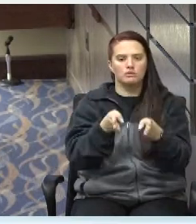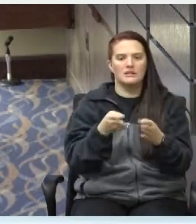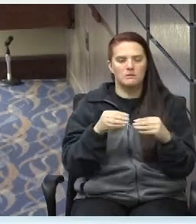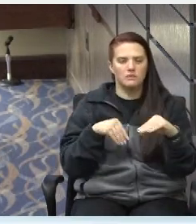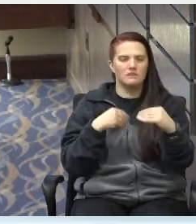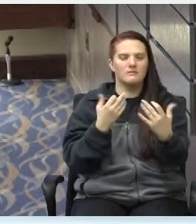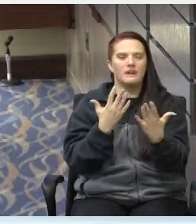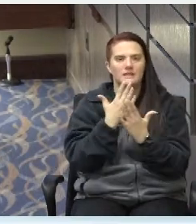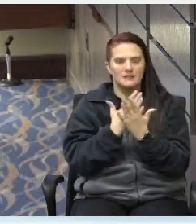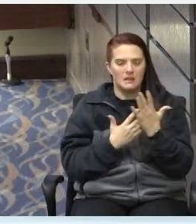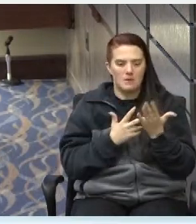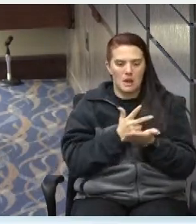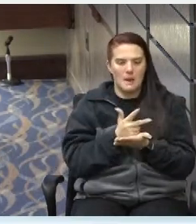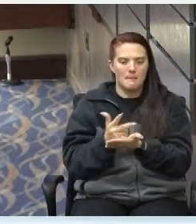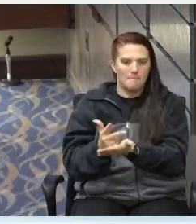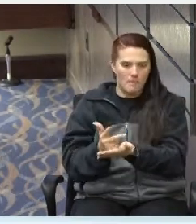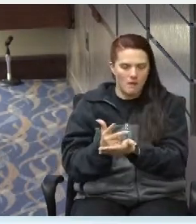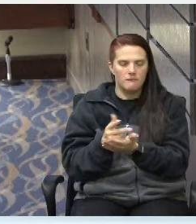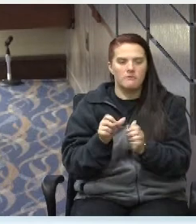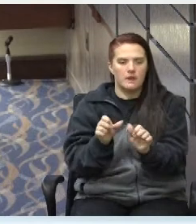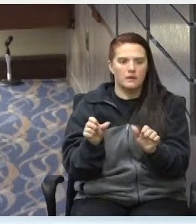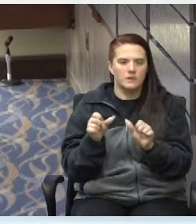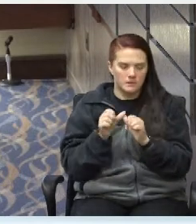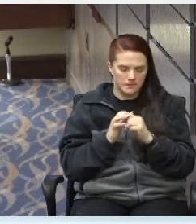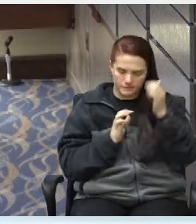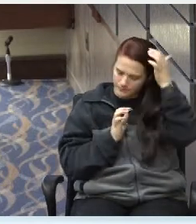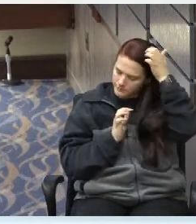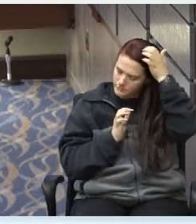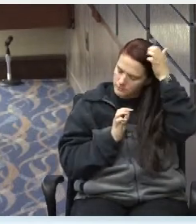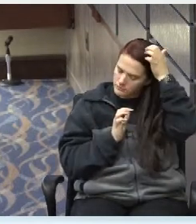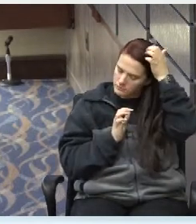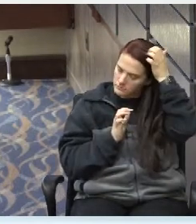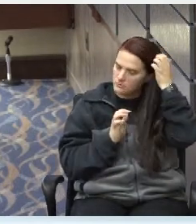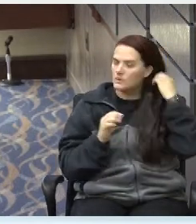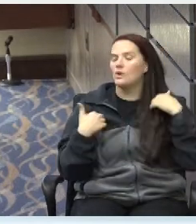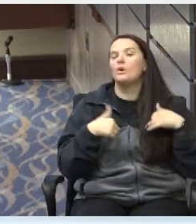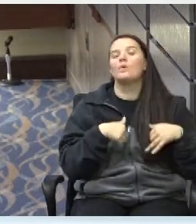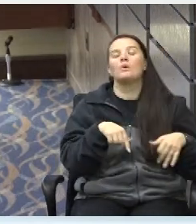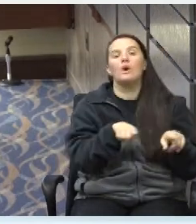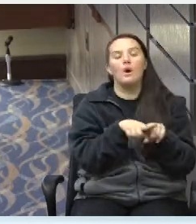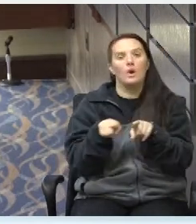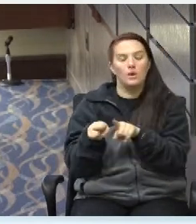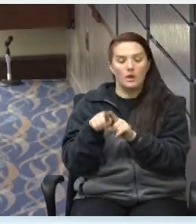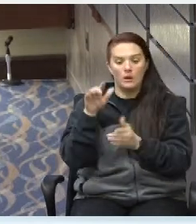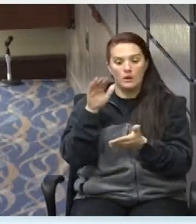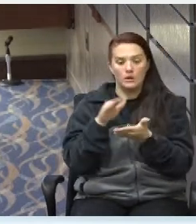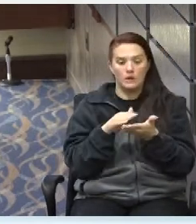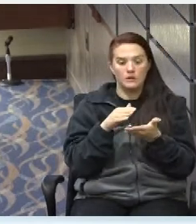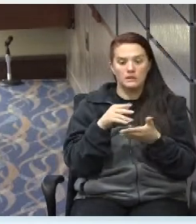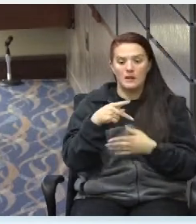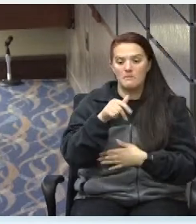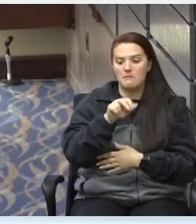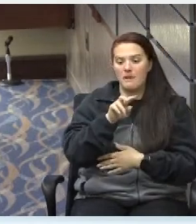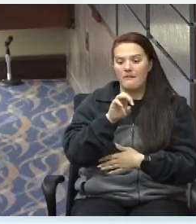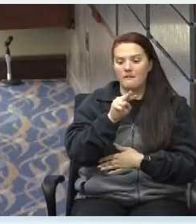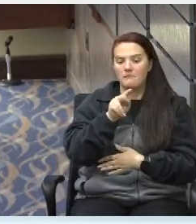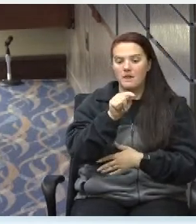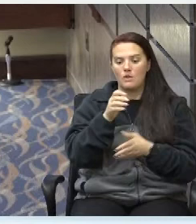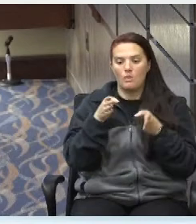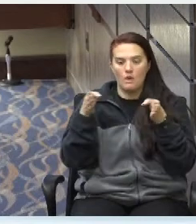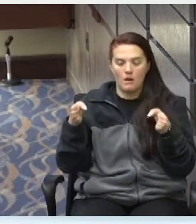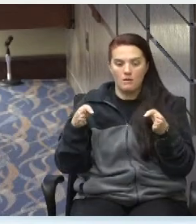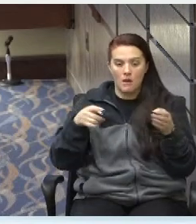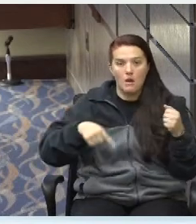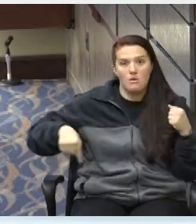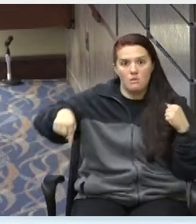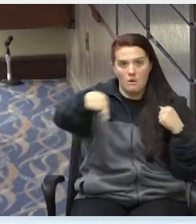some parking refuge areas. We also can reduce pavement widths. We can install